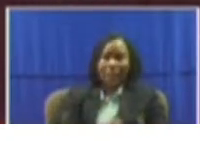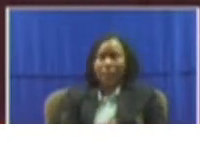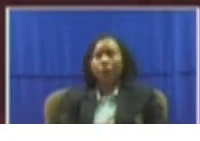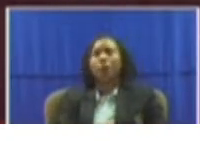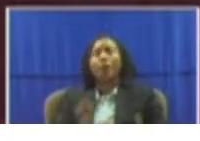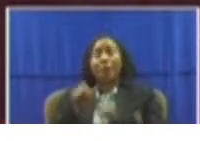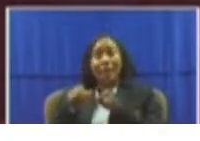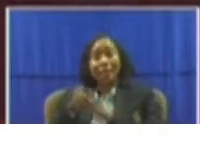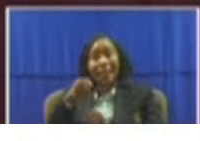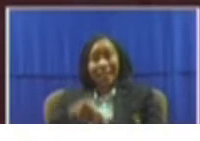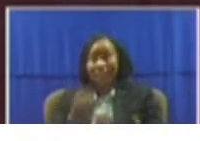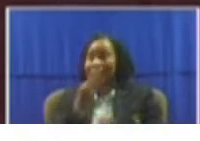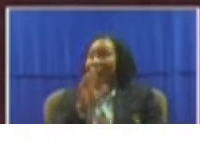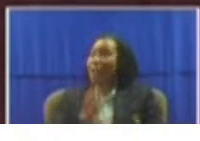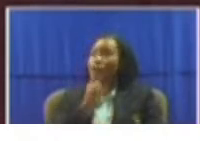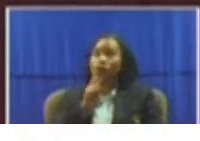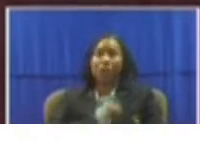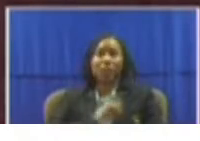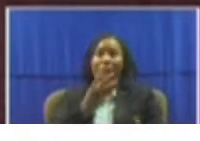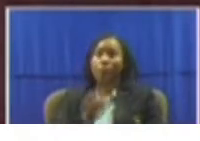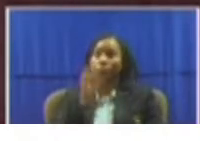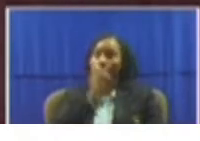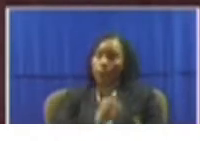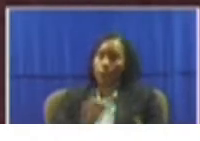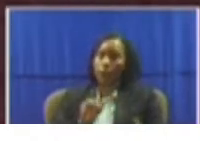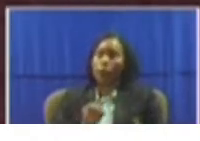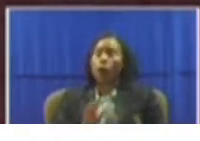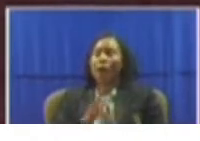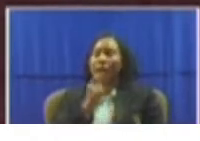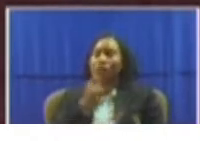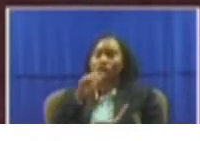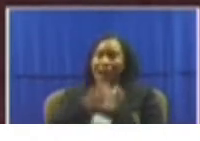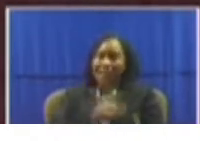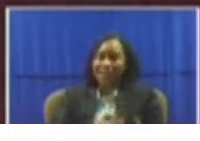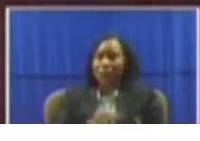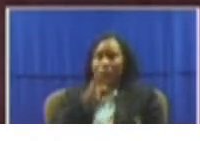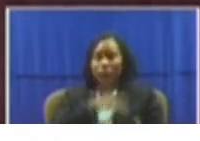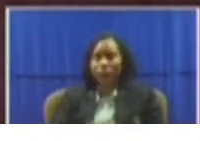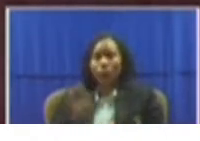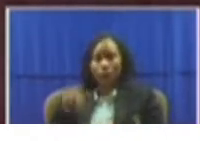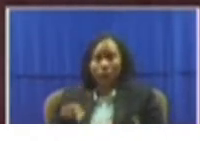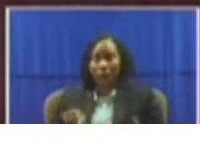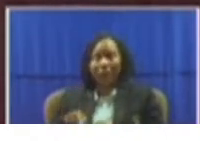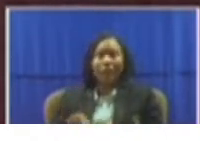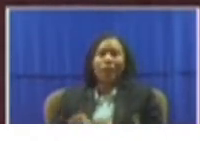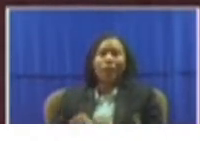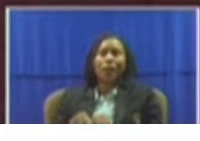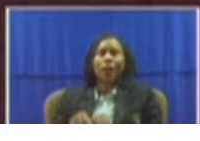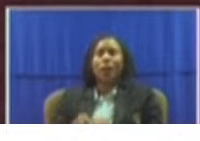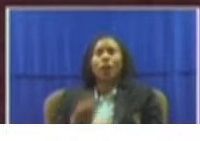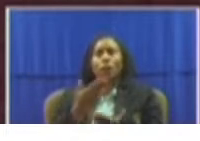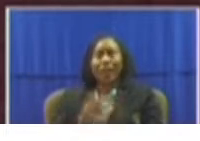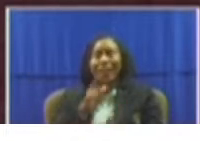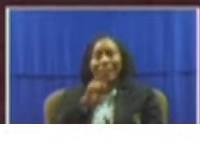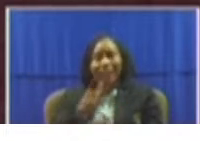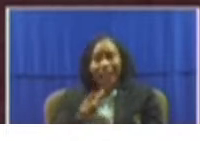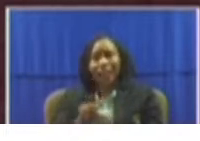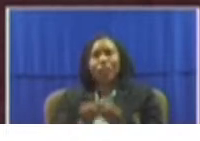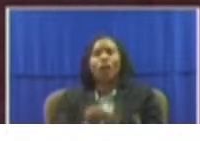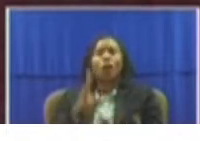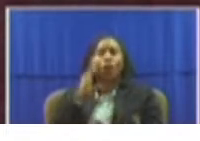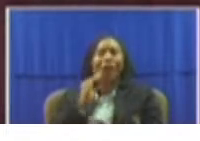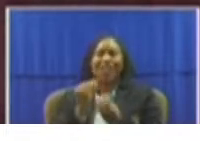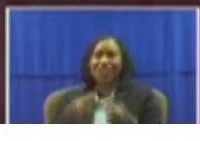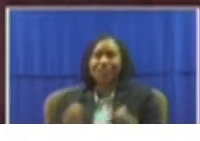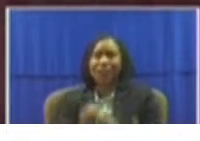albatross that is its cabinet. You can proudly tell your grandchildren that you voted in favor of the future of our country